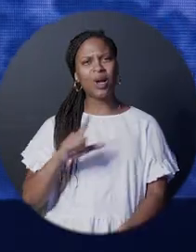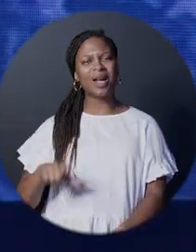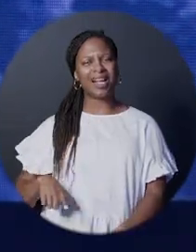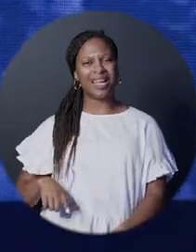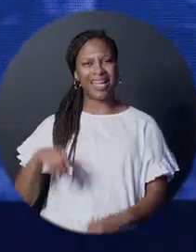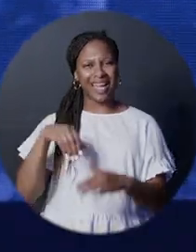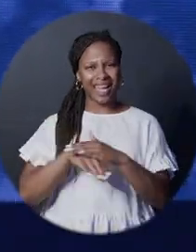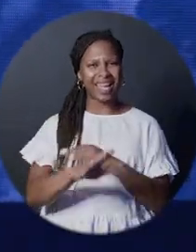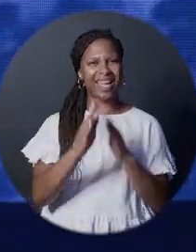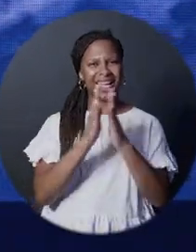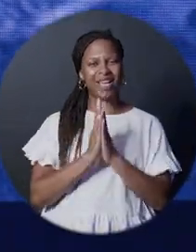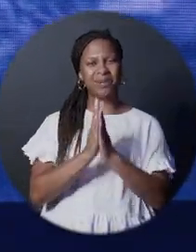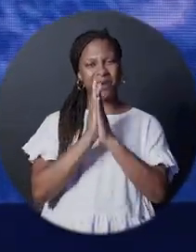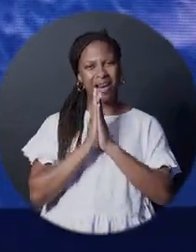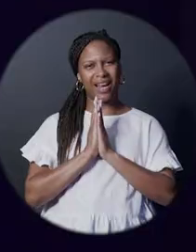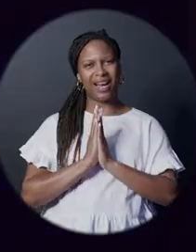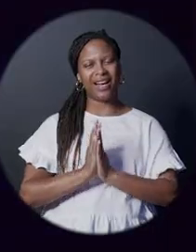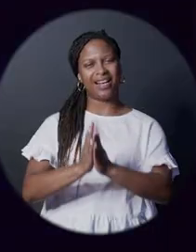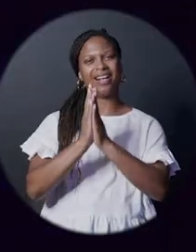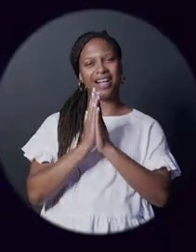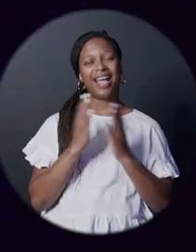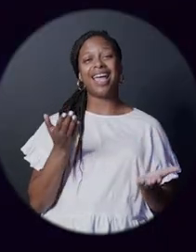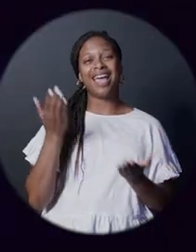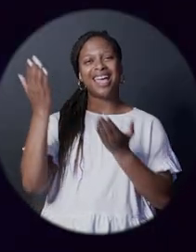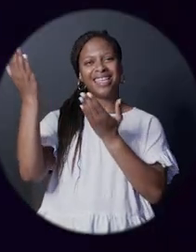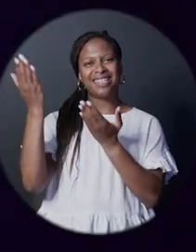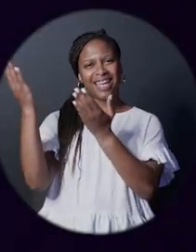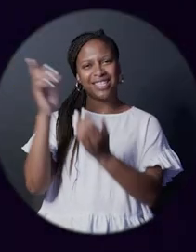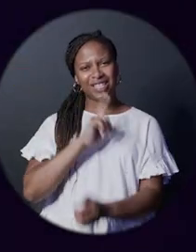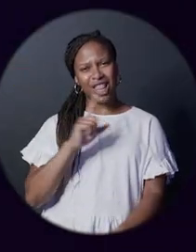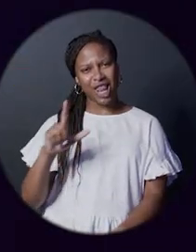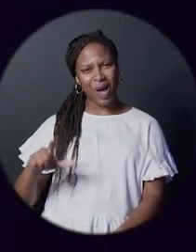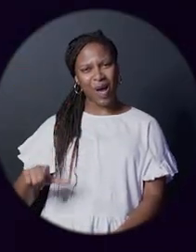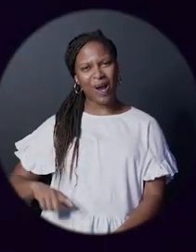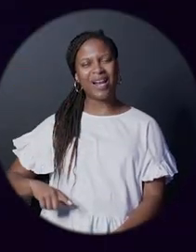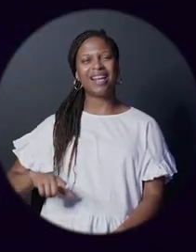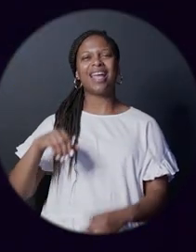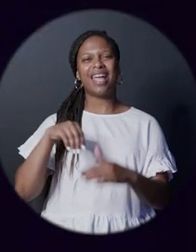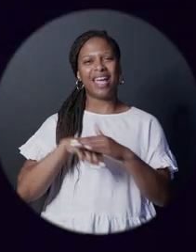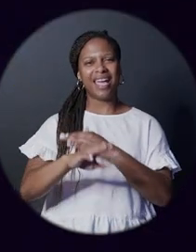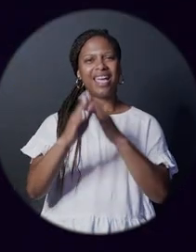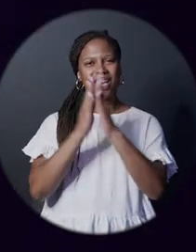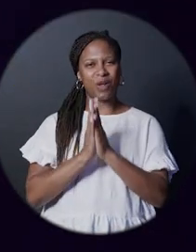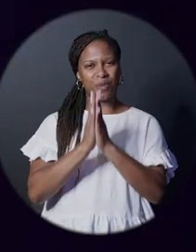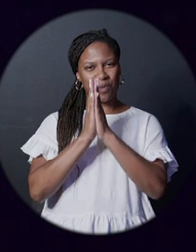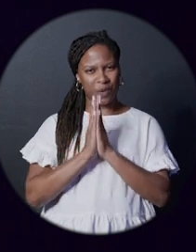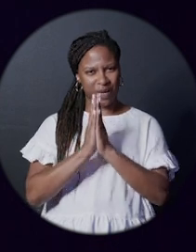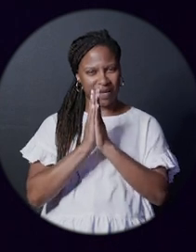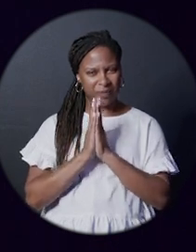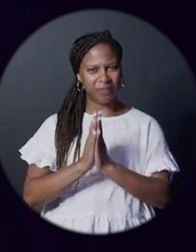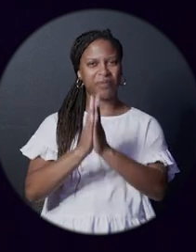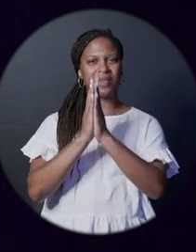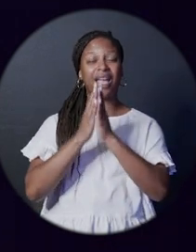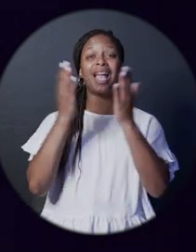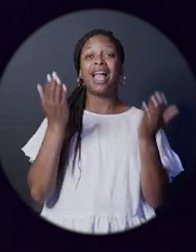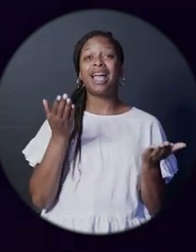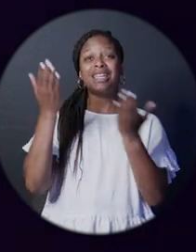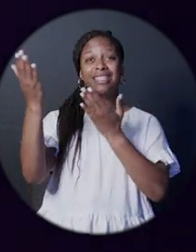take it to the Lord. Take it to the Lord. Say, take it to the Lord. In